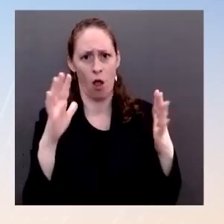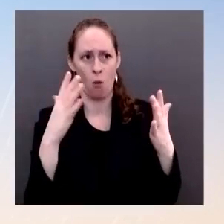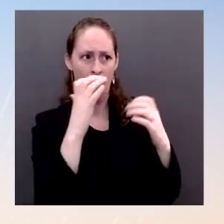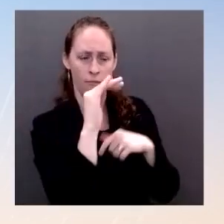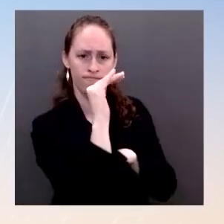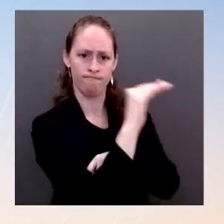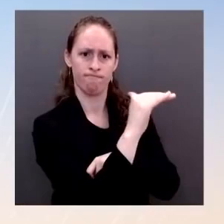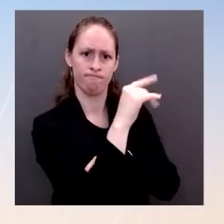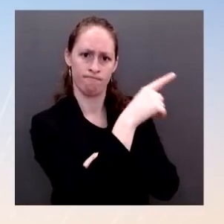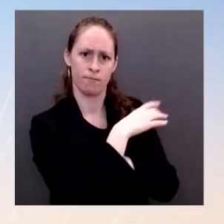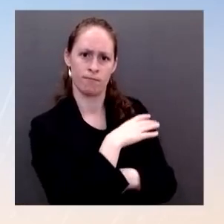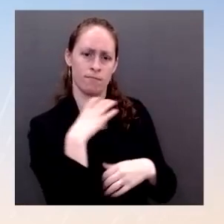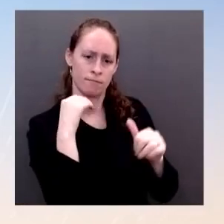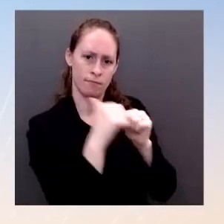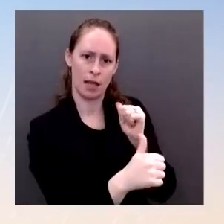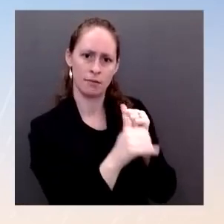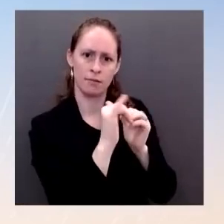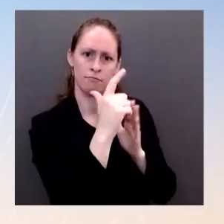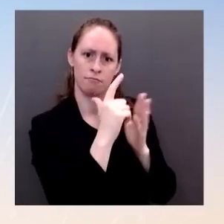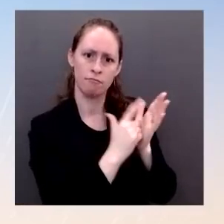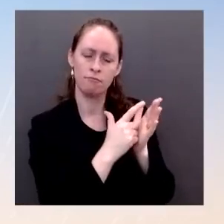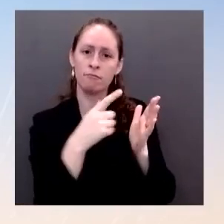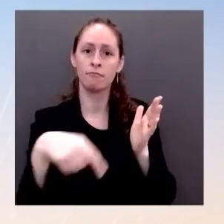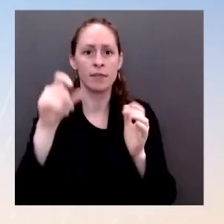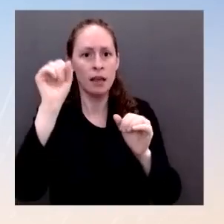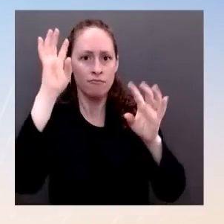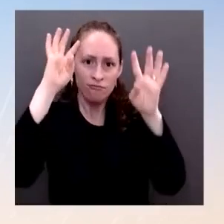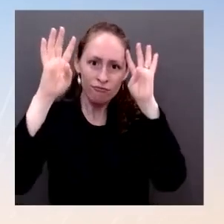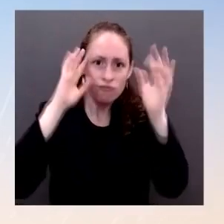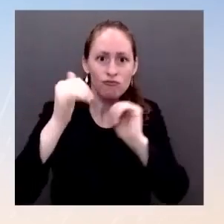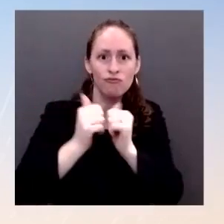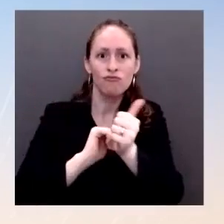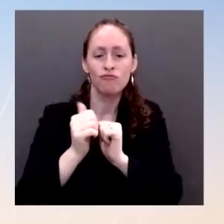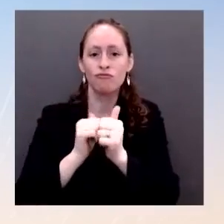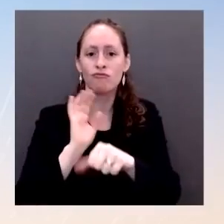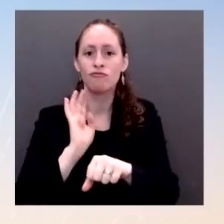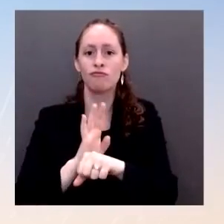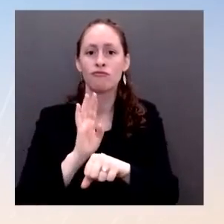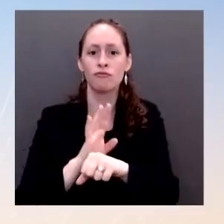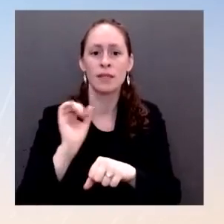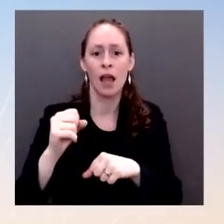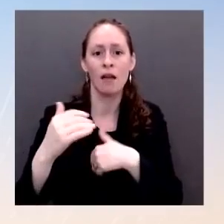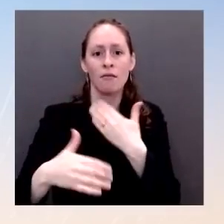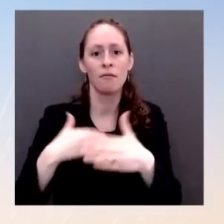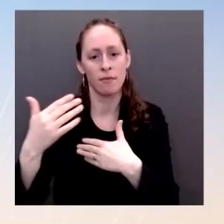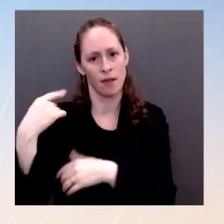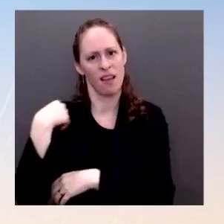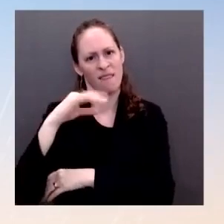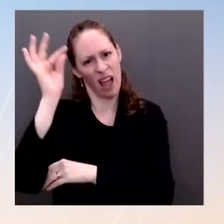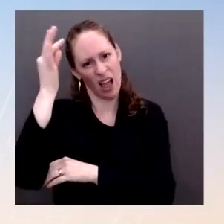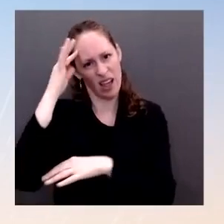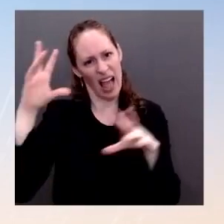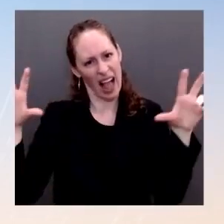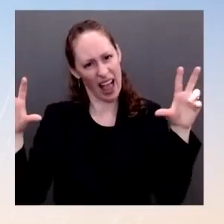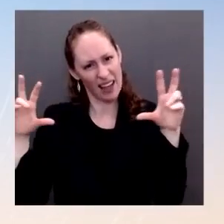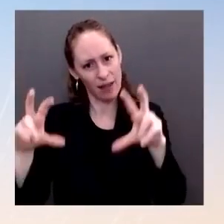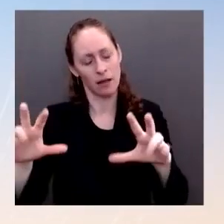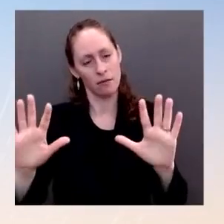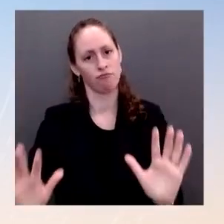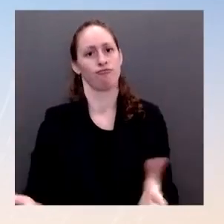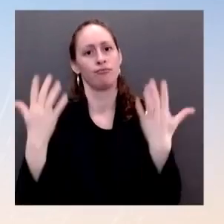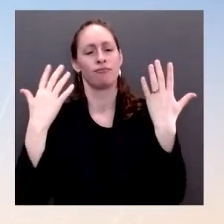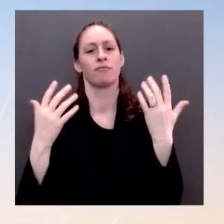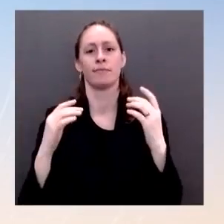in semiconductor investment to get more going now. What's the holdup with USICA in the House? Pass the Senate along.